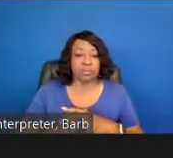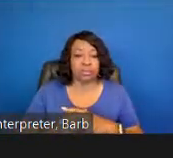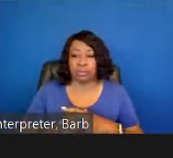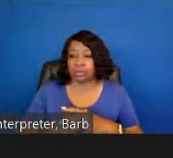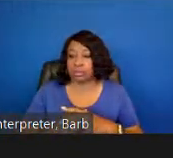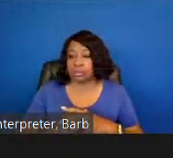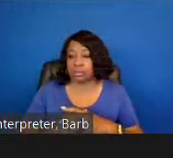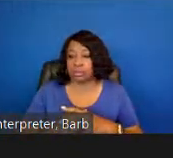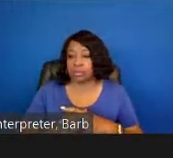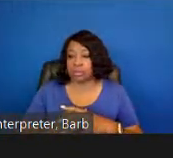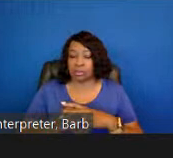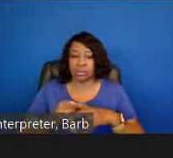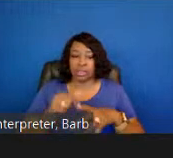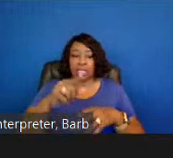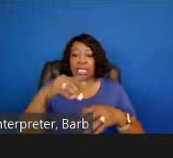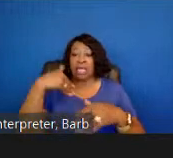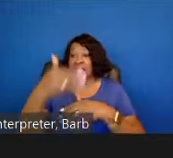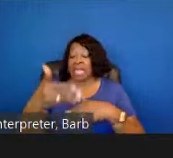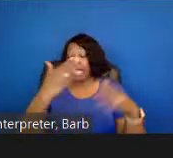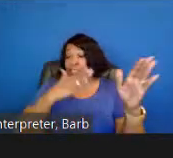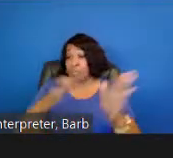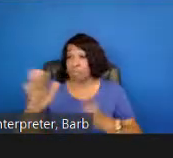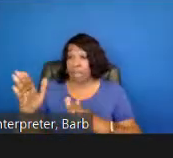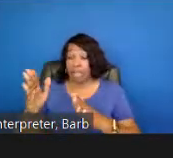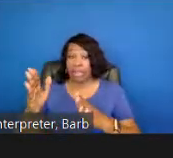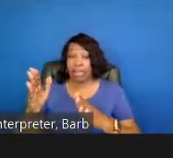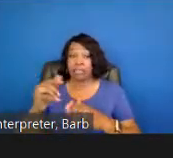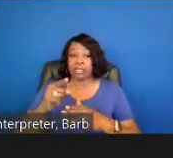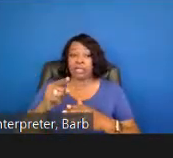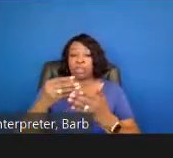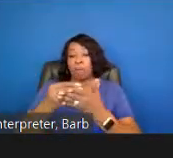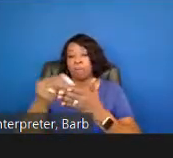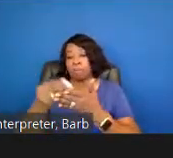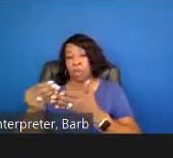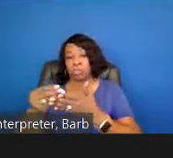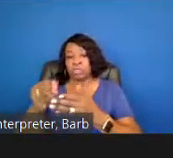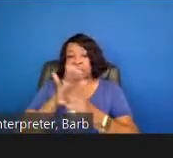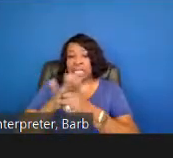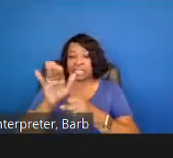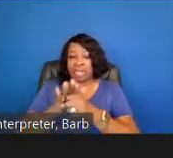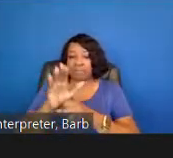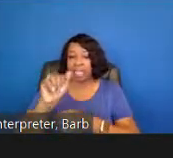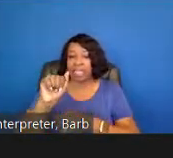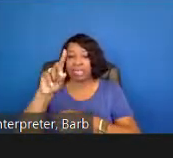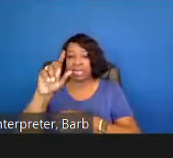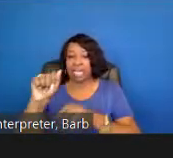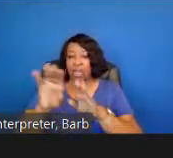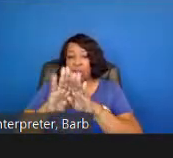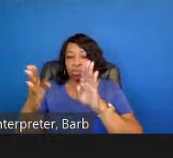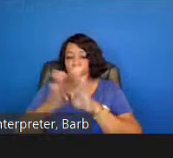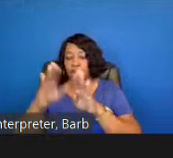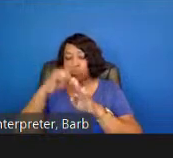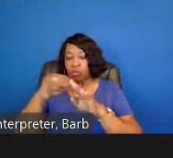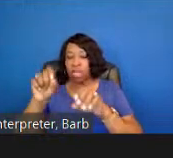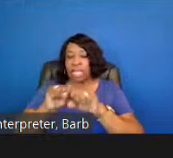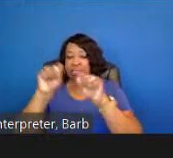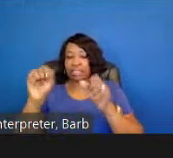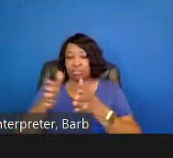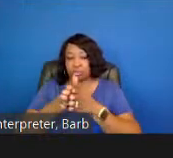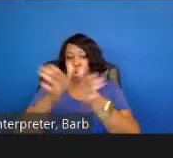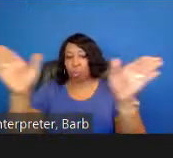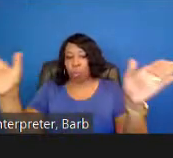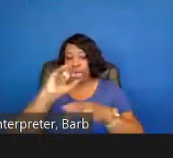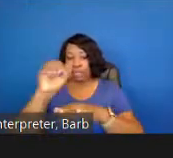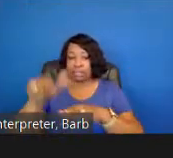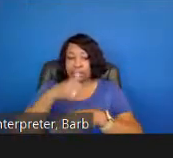So what our next plan is to purchase enough ADA doors for system-wide installation to replace all of the